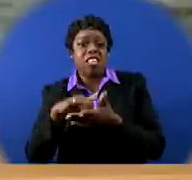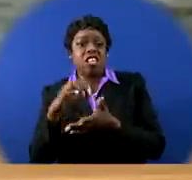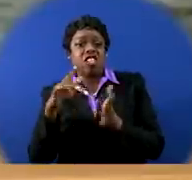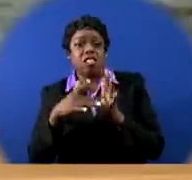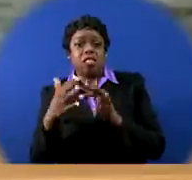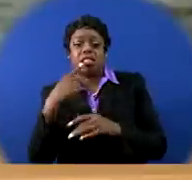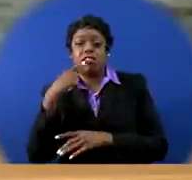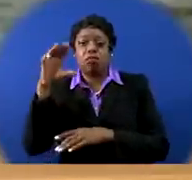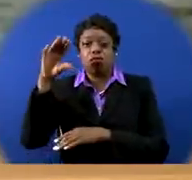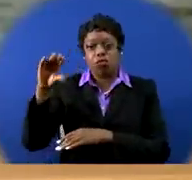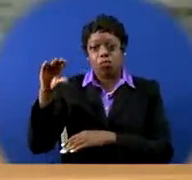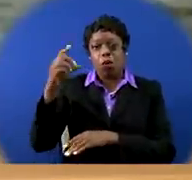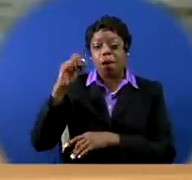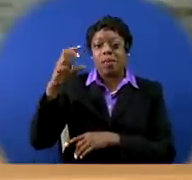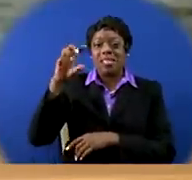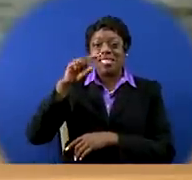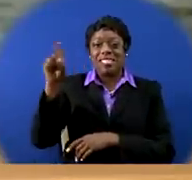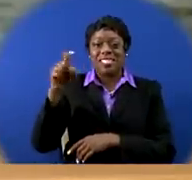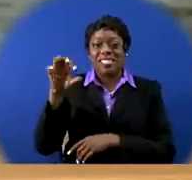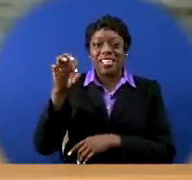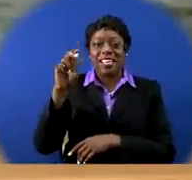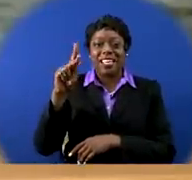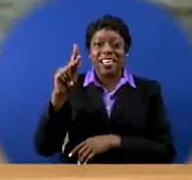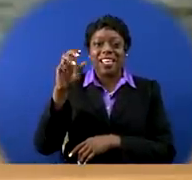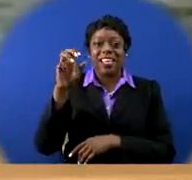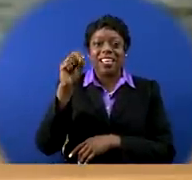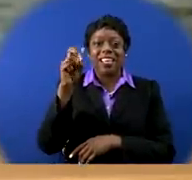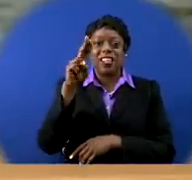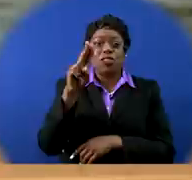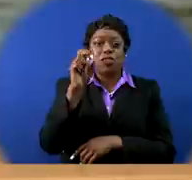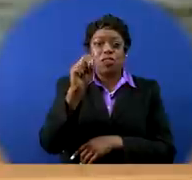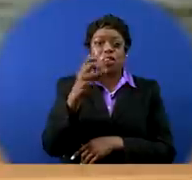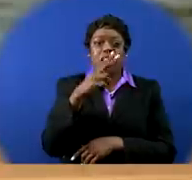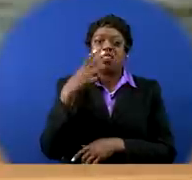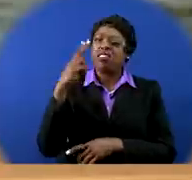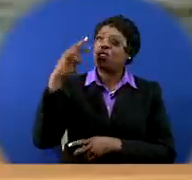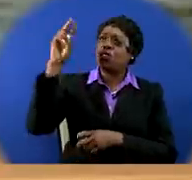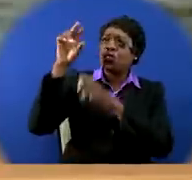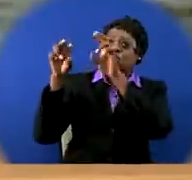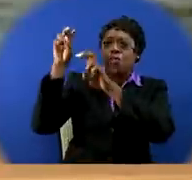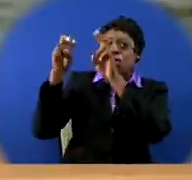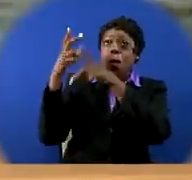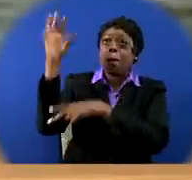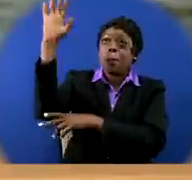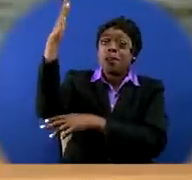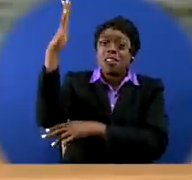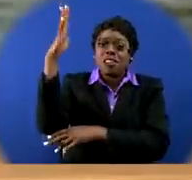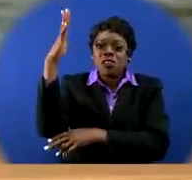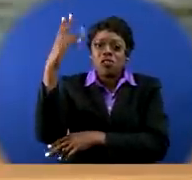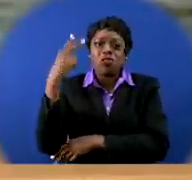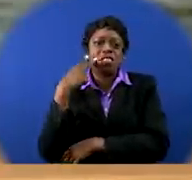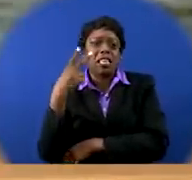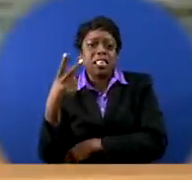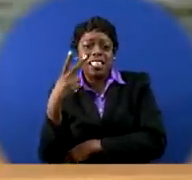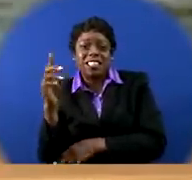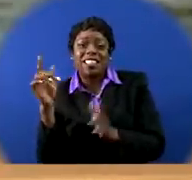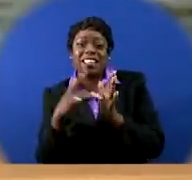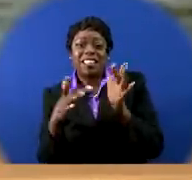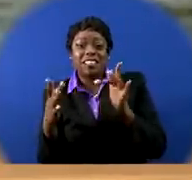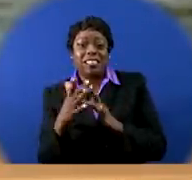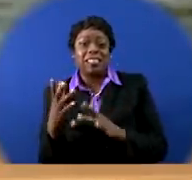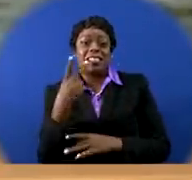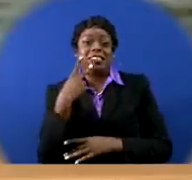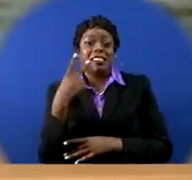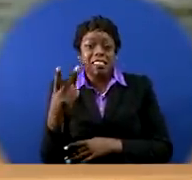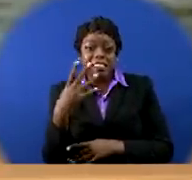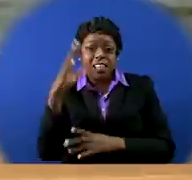short brother named Zacchaeus. Zacchaeus heard that Jesus was passing by. He climbed up in a sycamore fig tree so he could see Jesus. Jesus